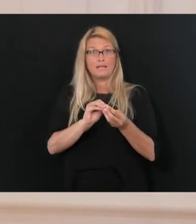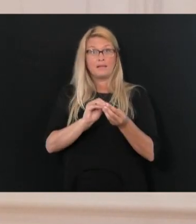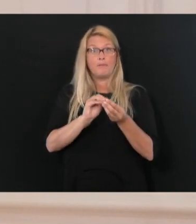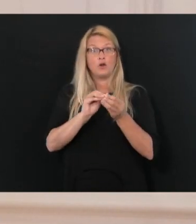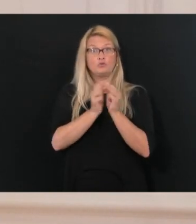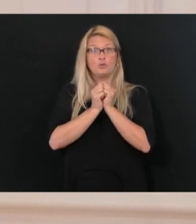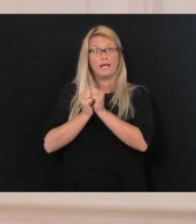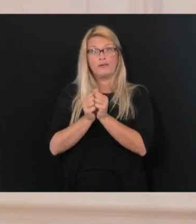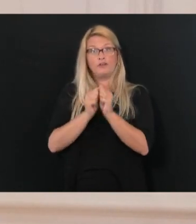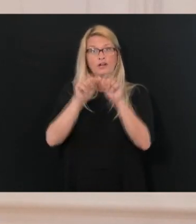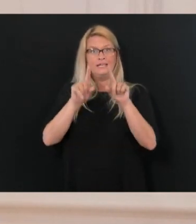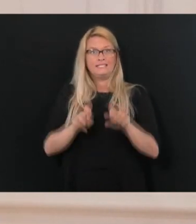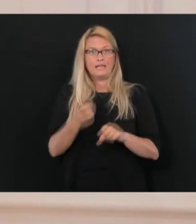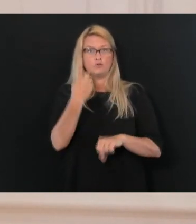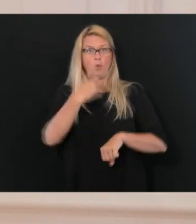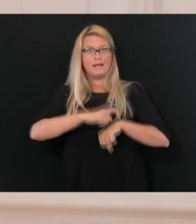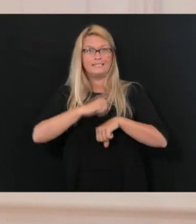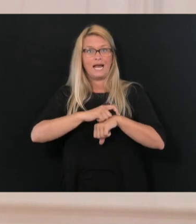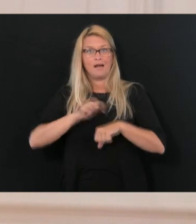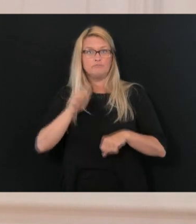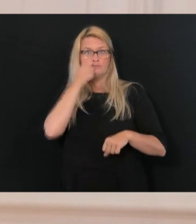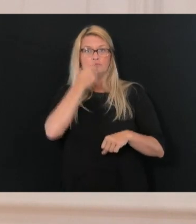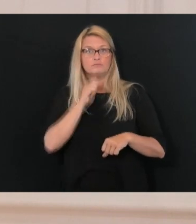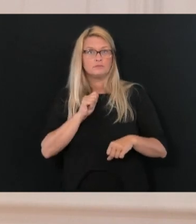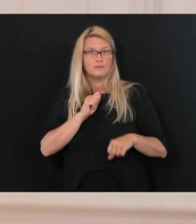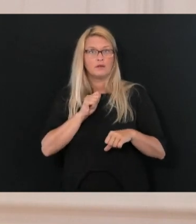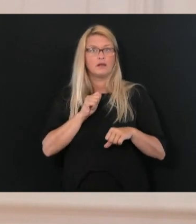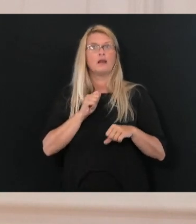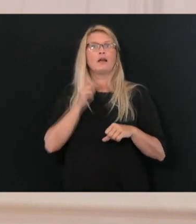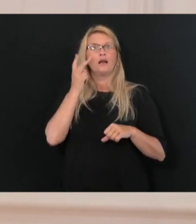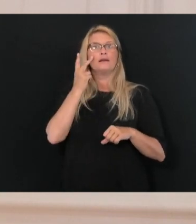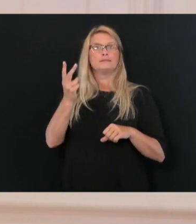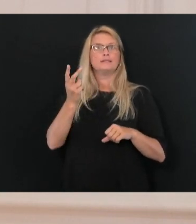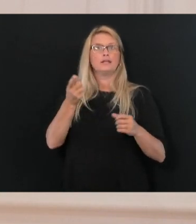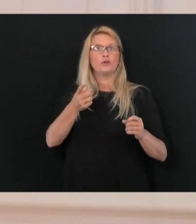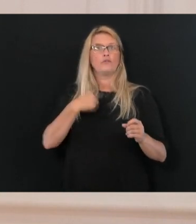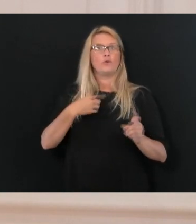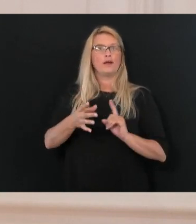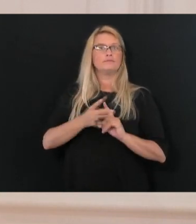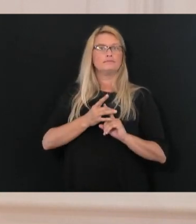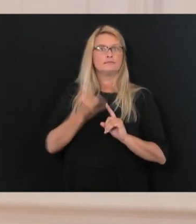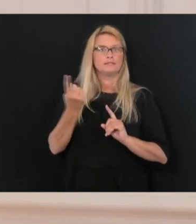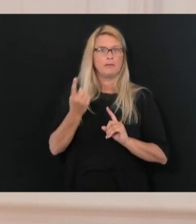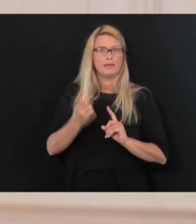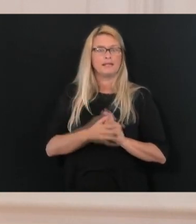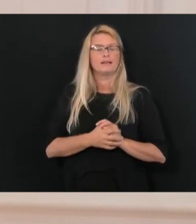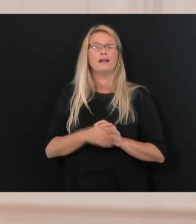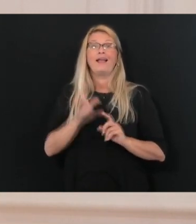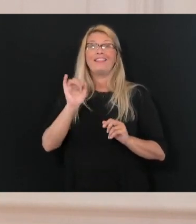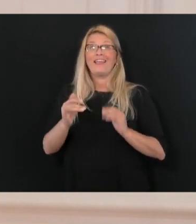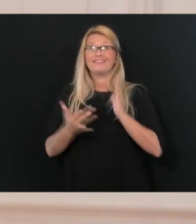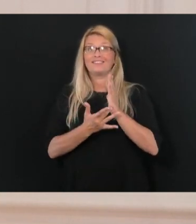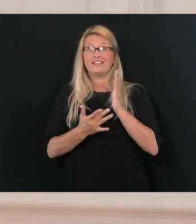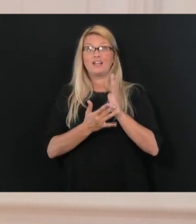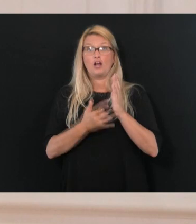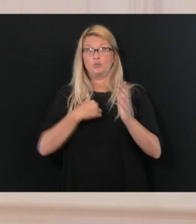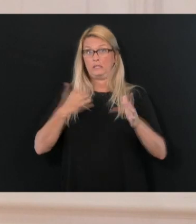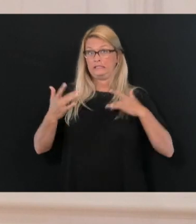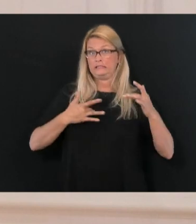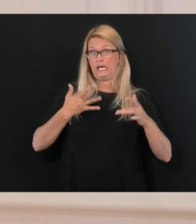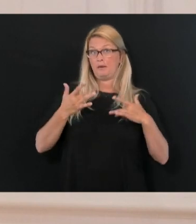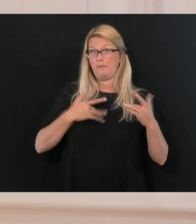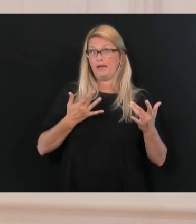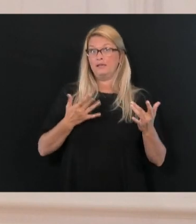those, maybe with a single swab in the future. So that's a technology that we're all very excited about because it's